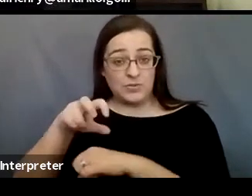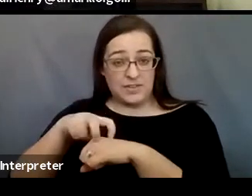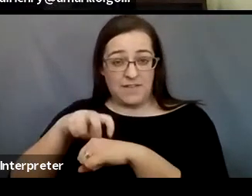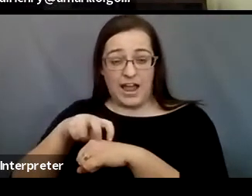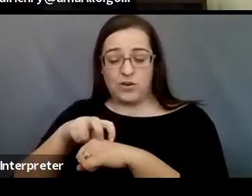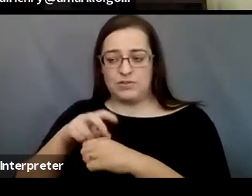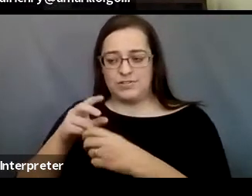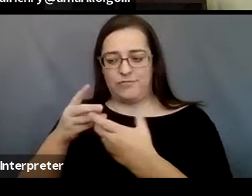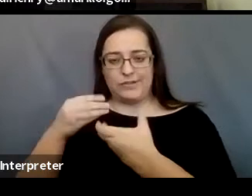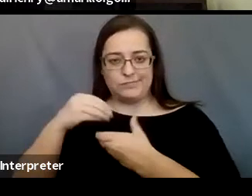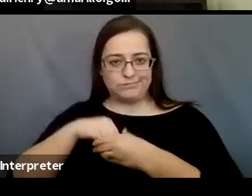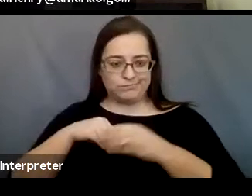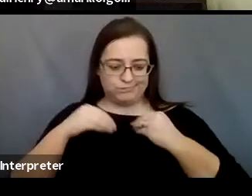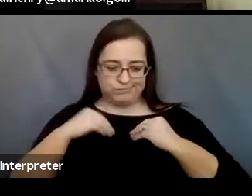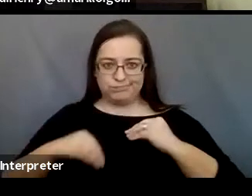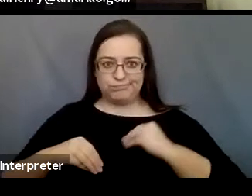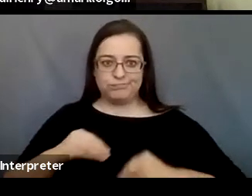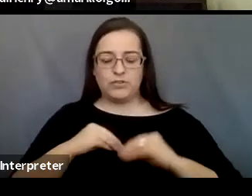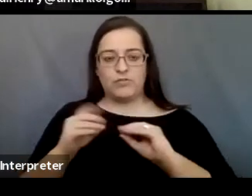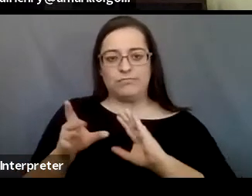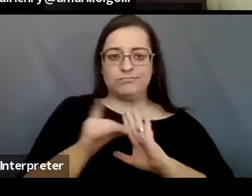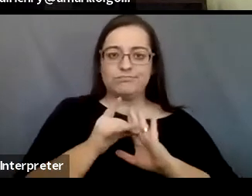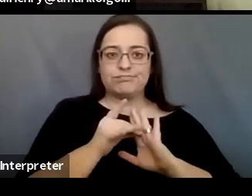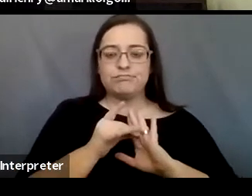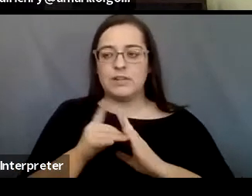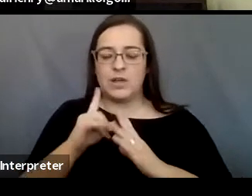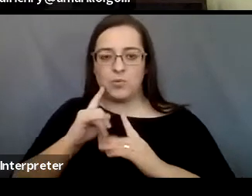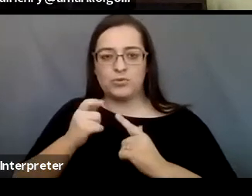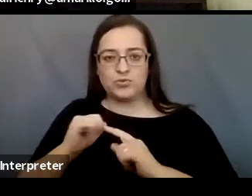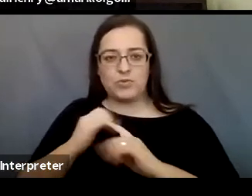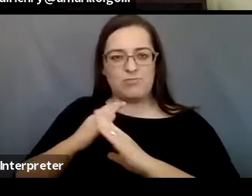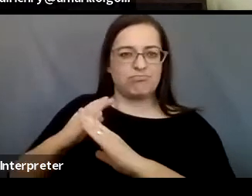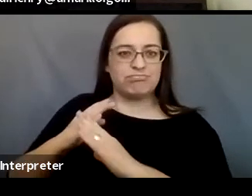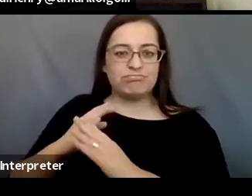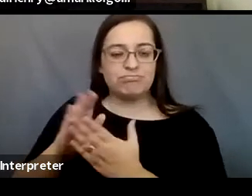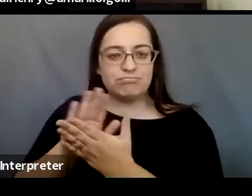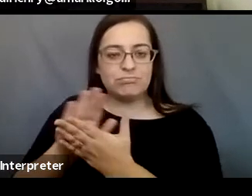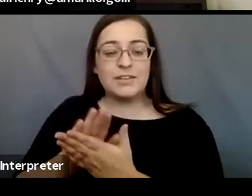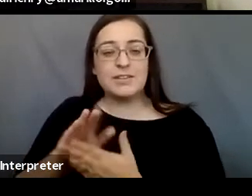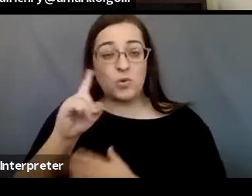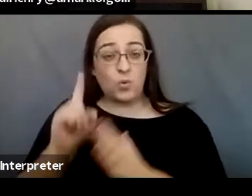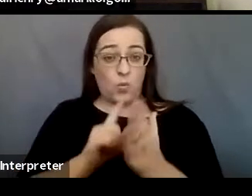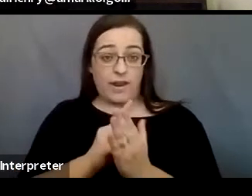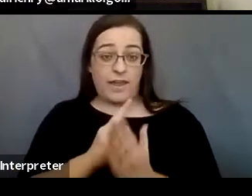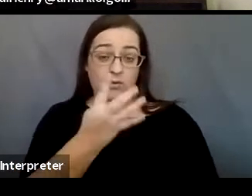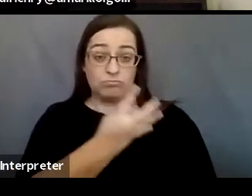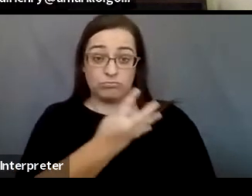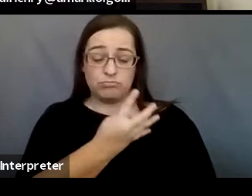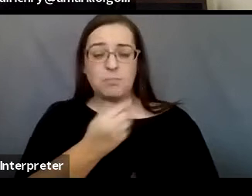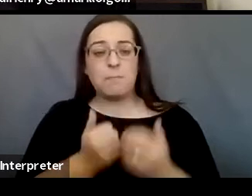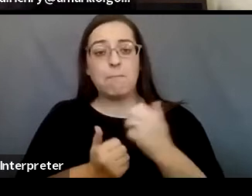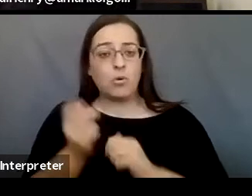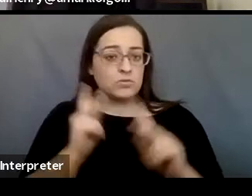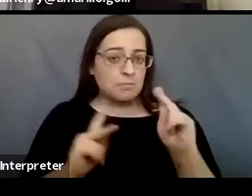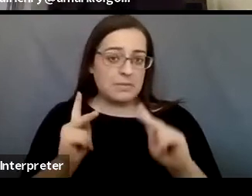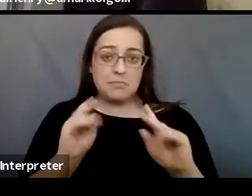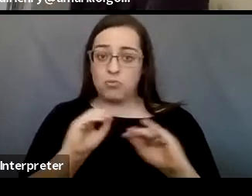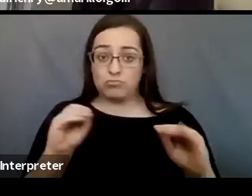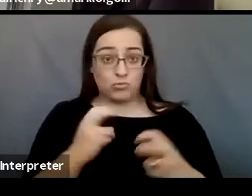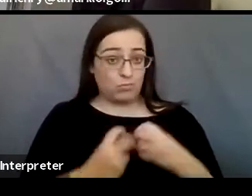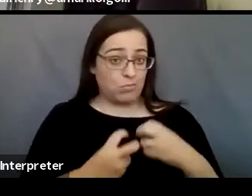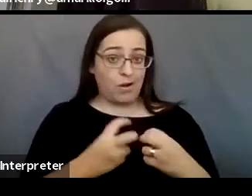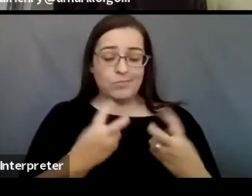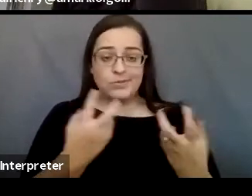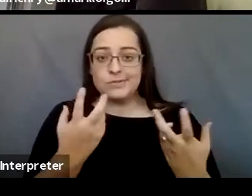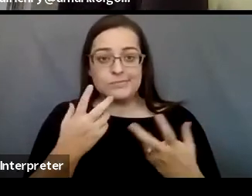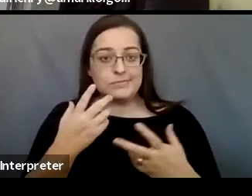jamming it up by binding to it. It's a 1 hour infusion. We found most people have no trouble with this infusion, and